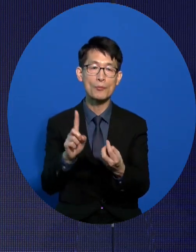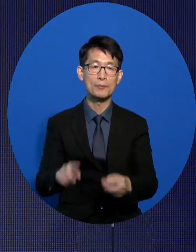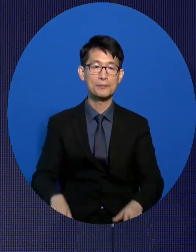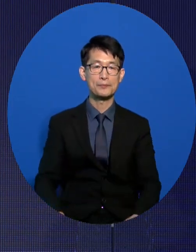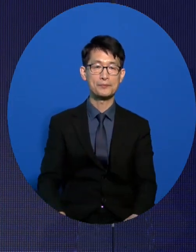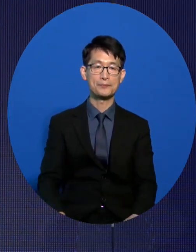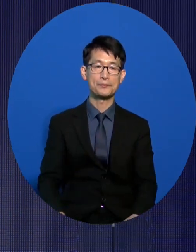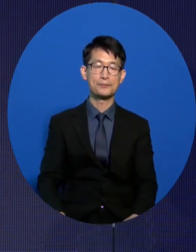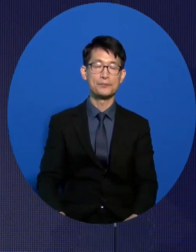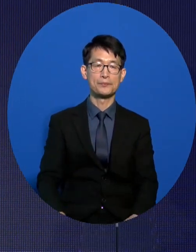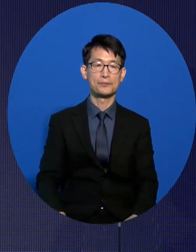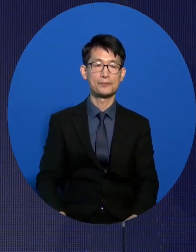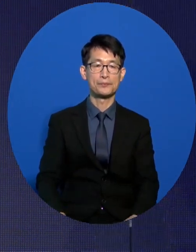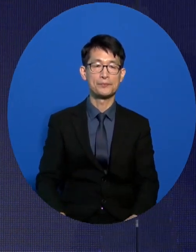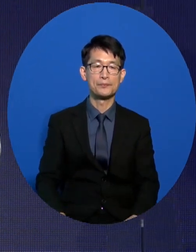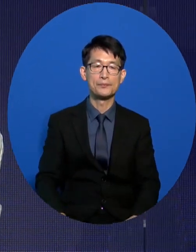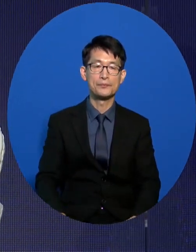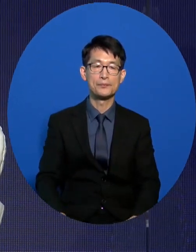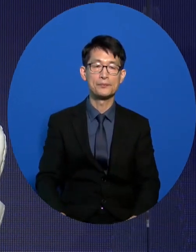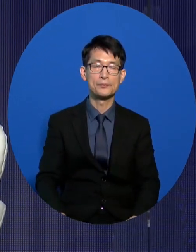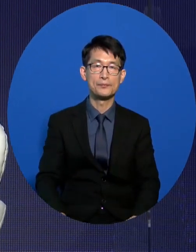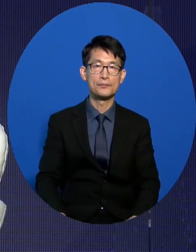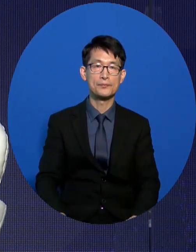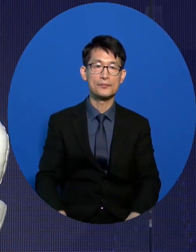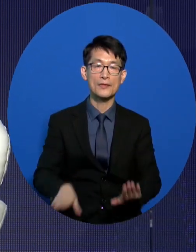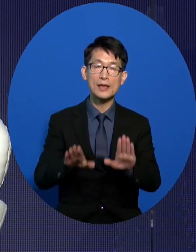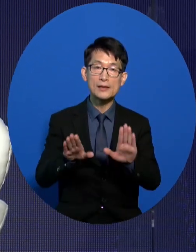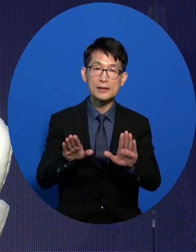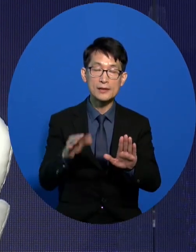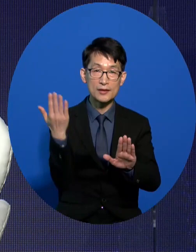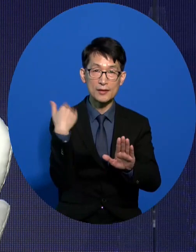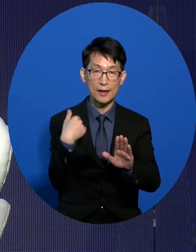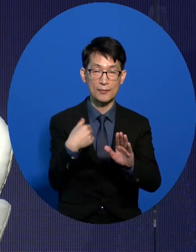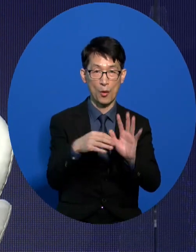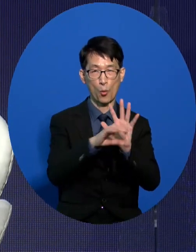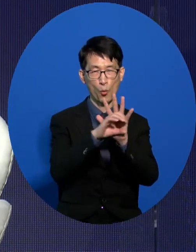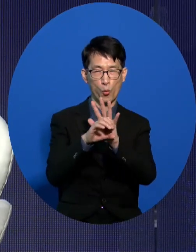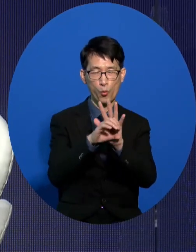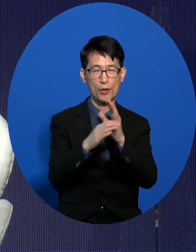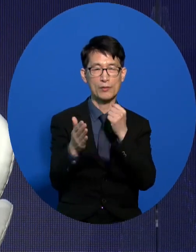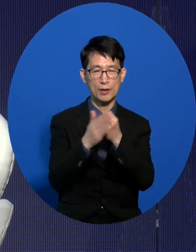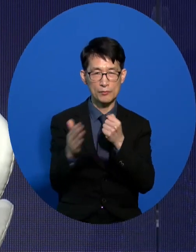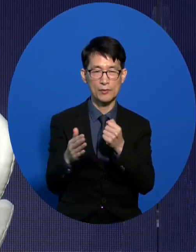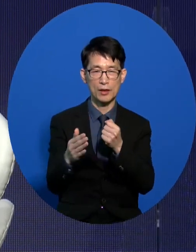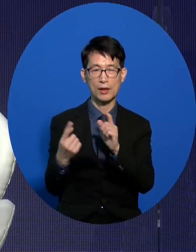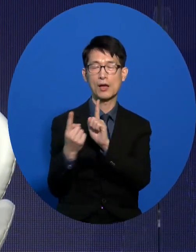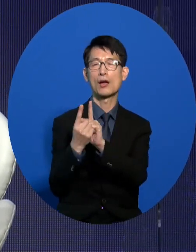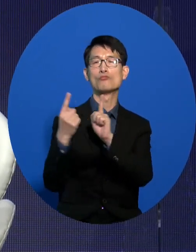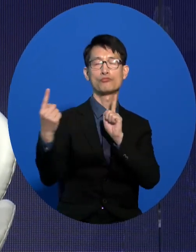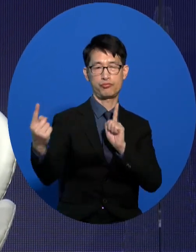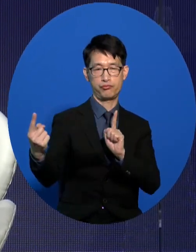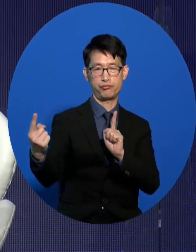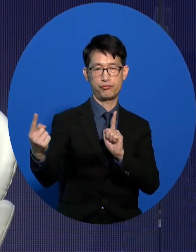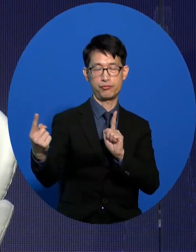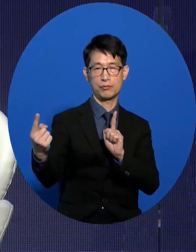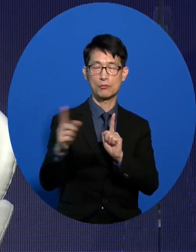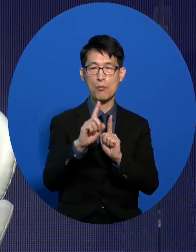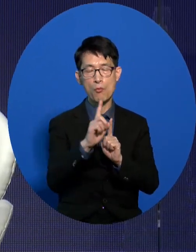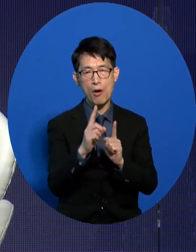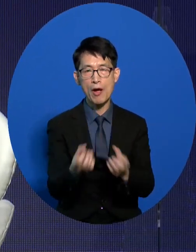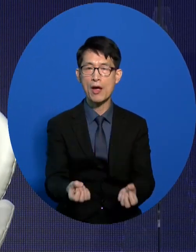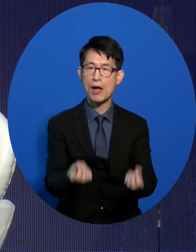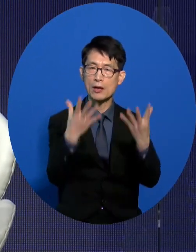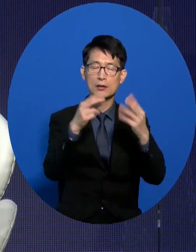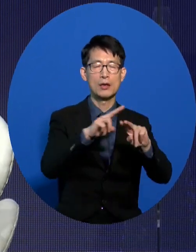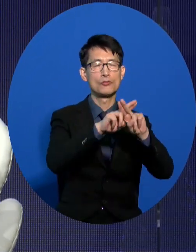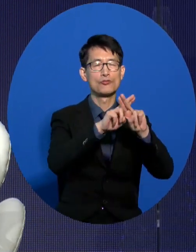online translation. So, how did you come to prepare this service? When COVID-19 first began, there